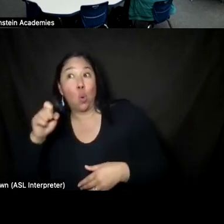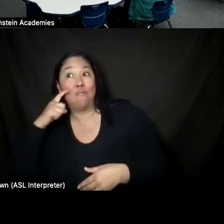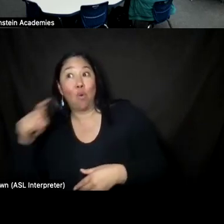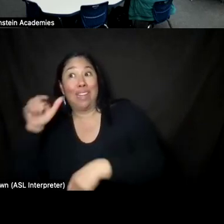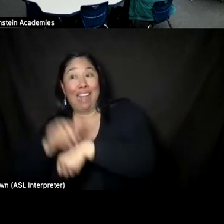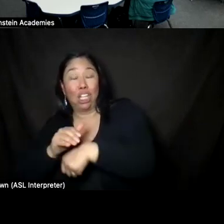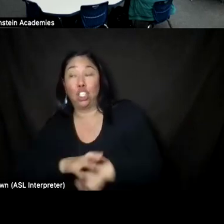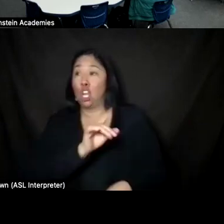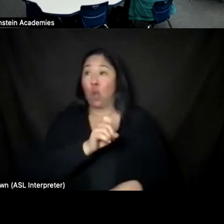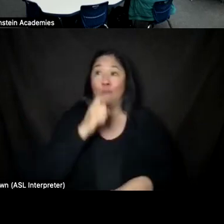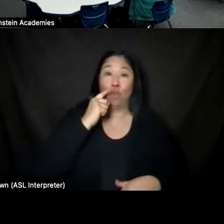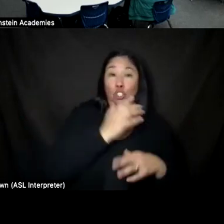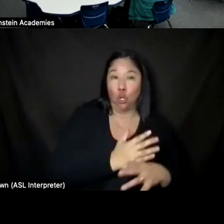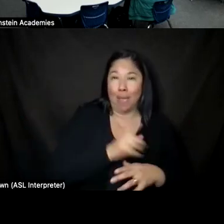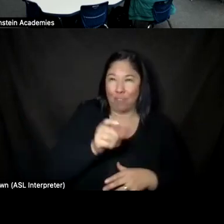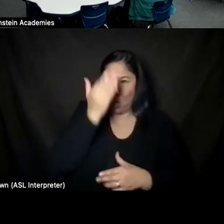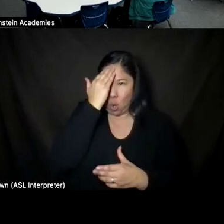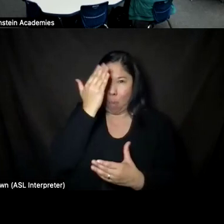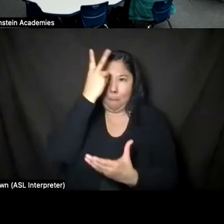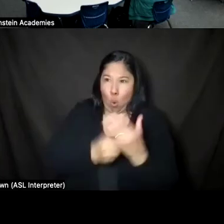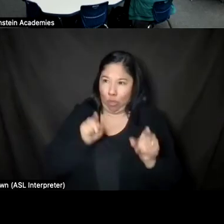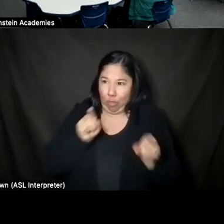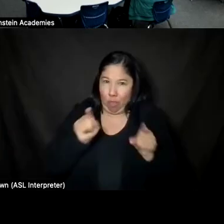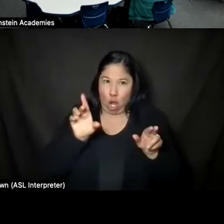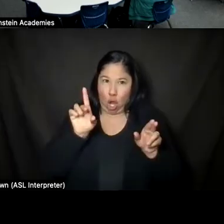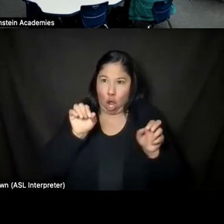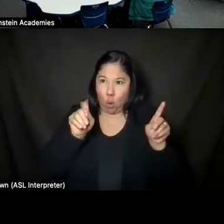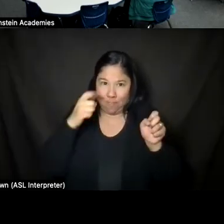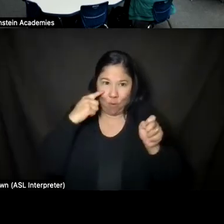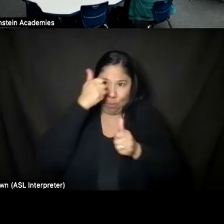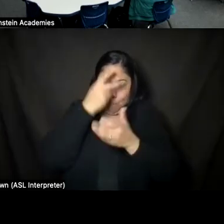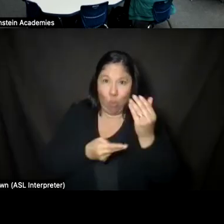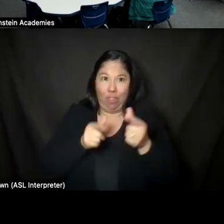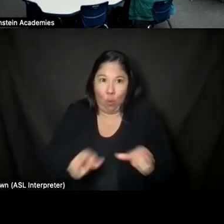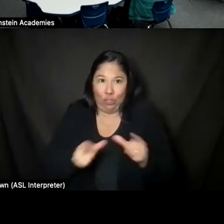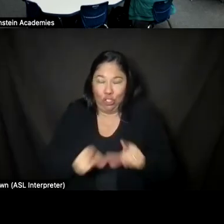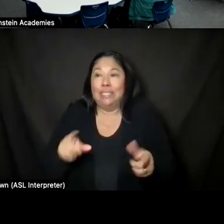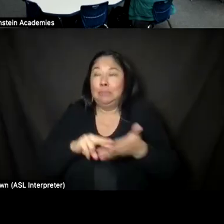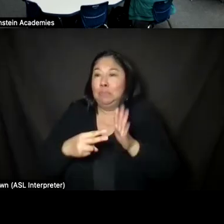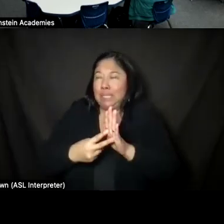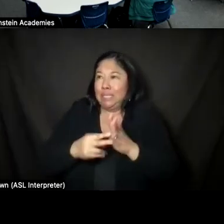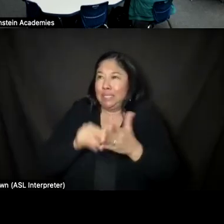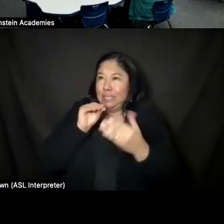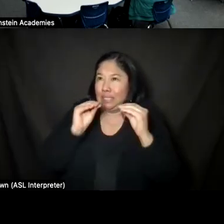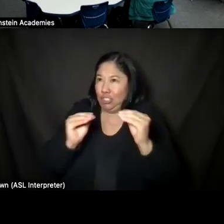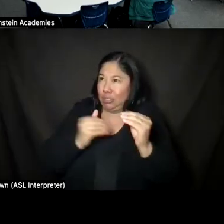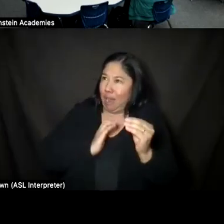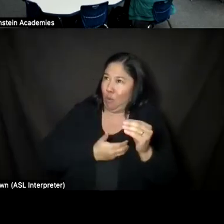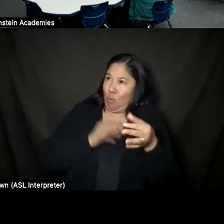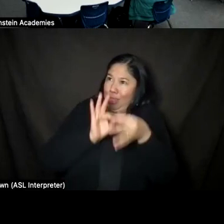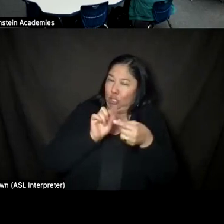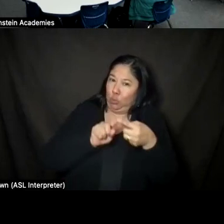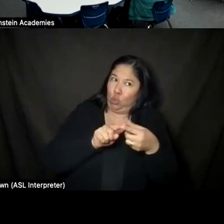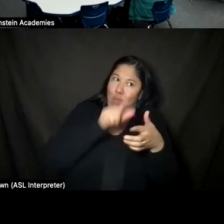have to know those two different codes to be able to read in both languages. It teaches the relationships between the letters and the written language